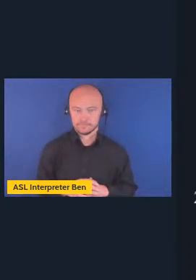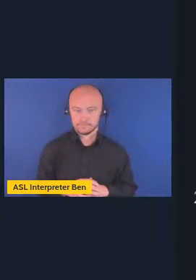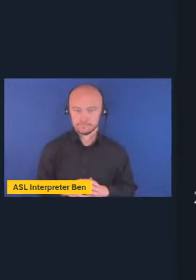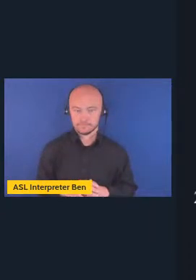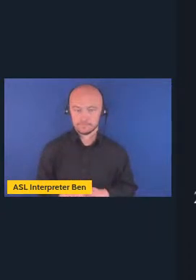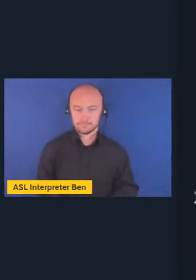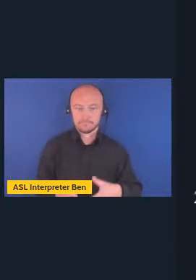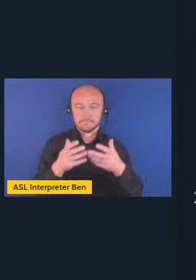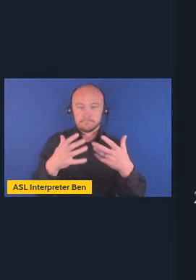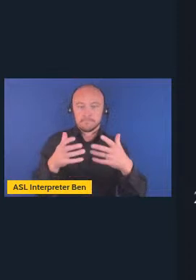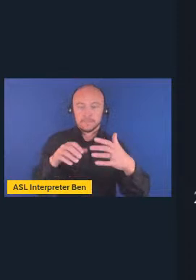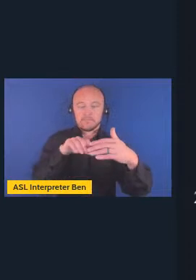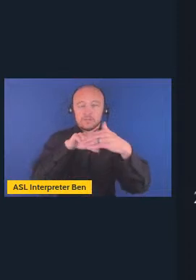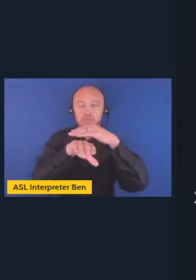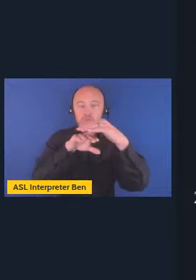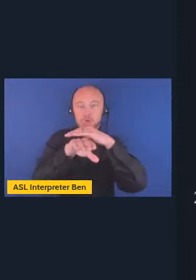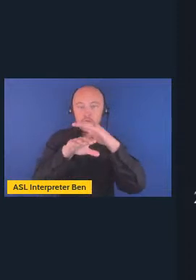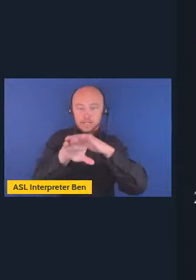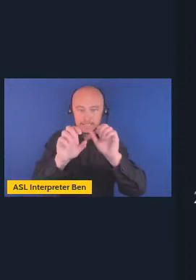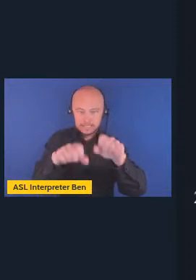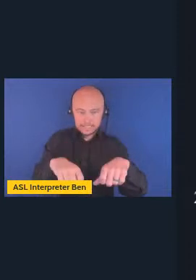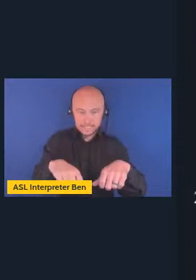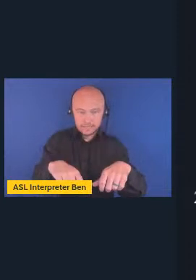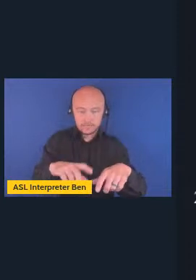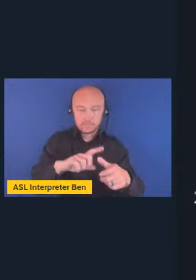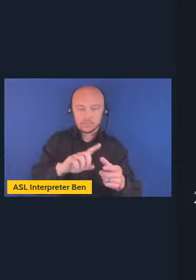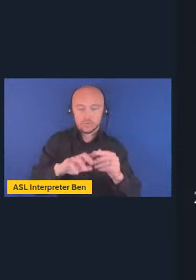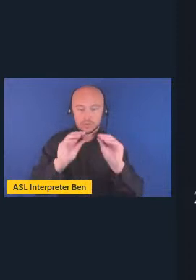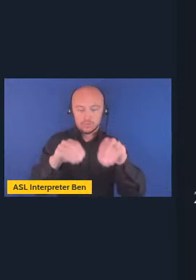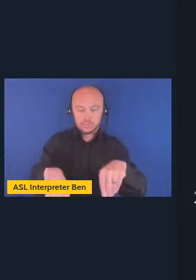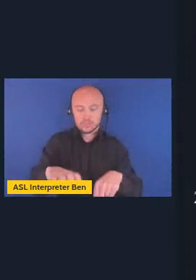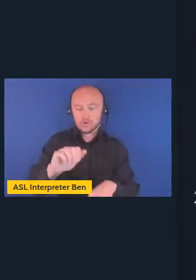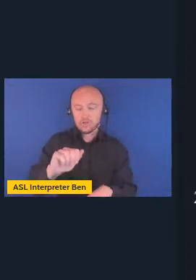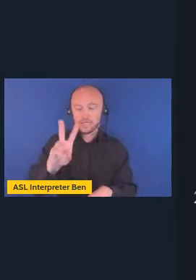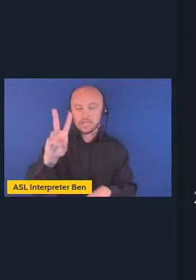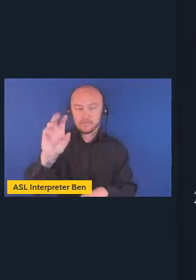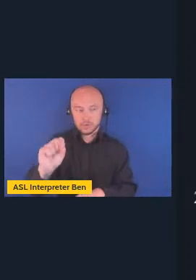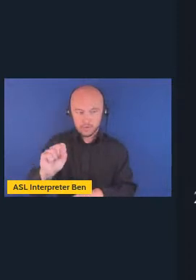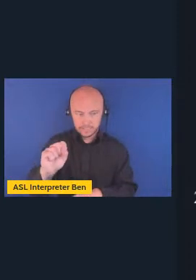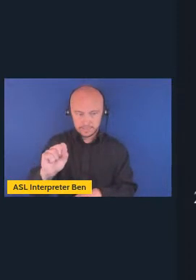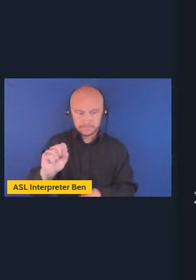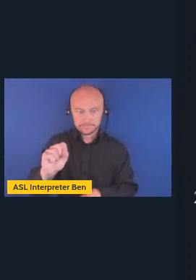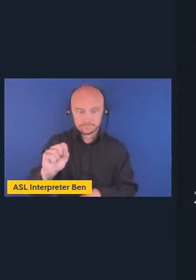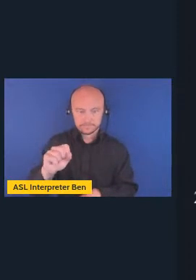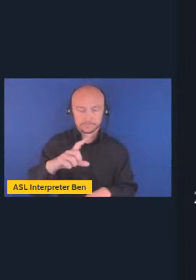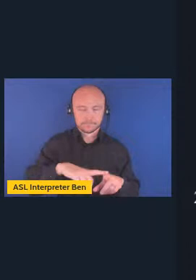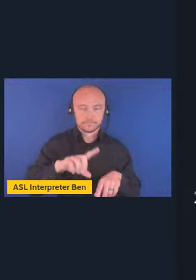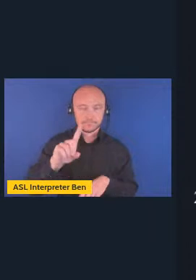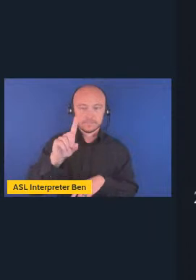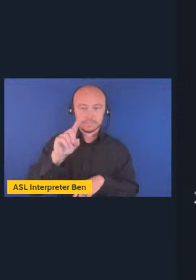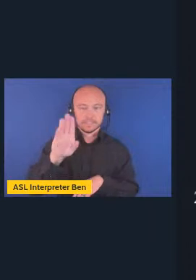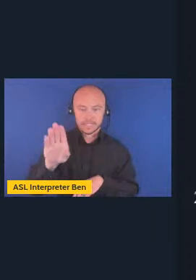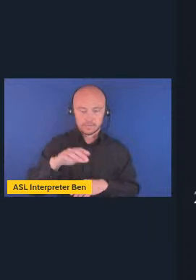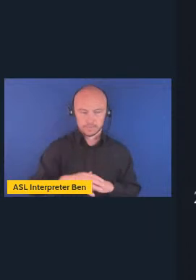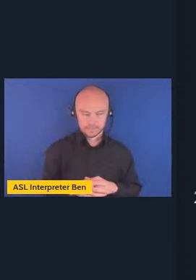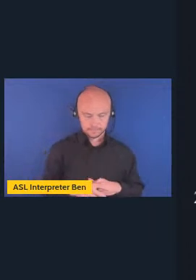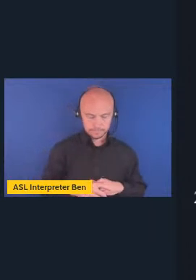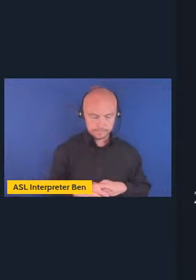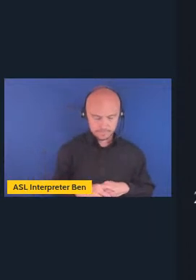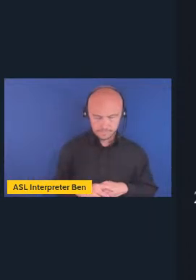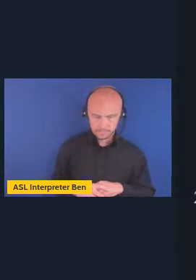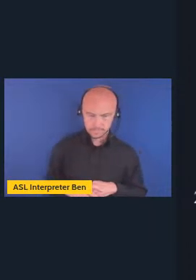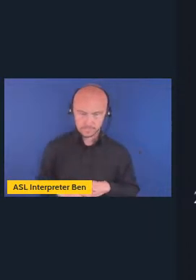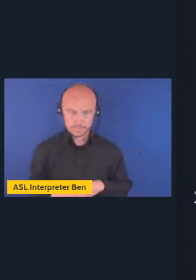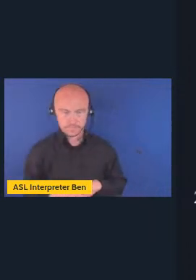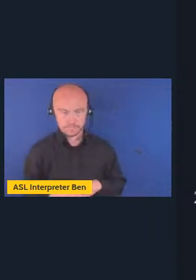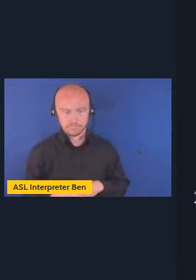After we log into VM, we need to install AWS CLI to execute AWS commands. Then log